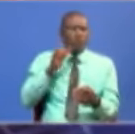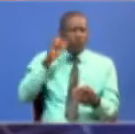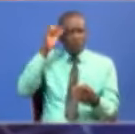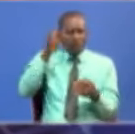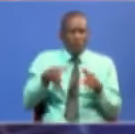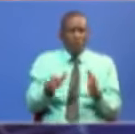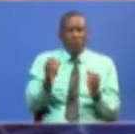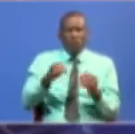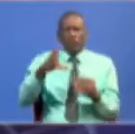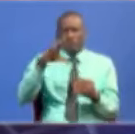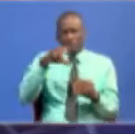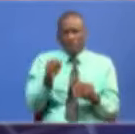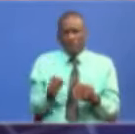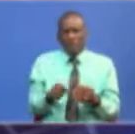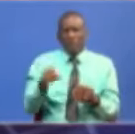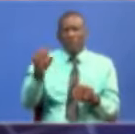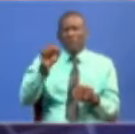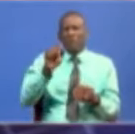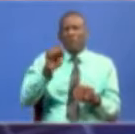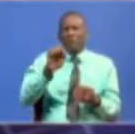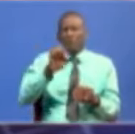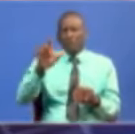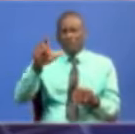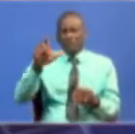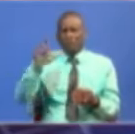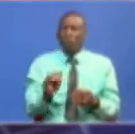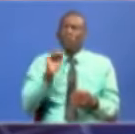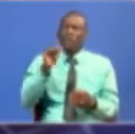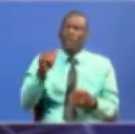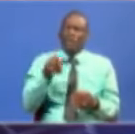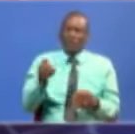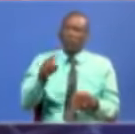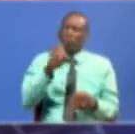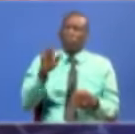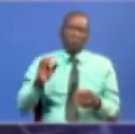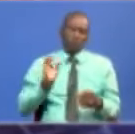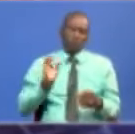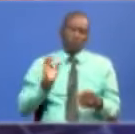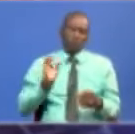terms of CS, that is Stella Soilangat, had been asked by the Committee on Appointments.